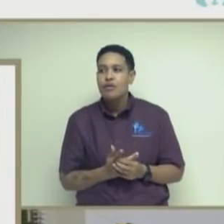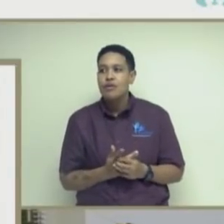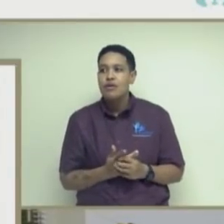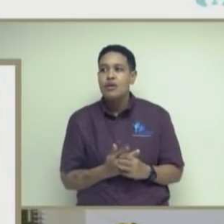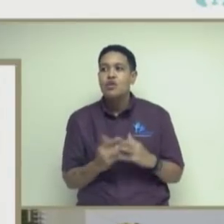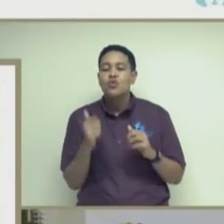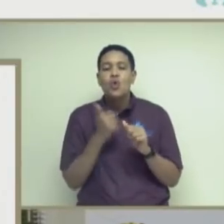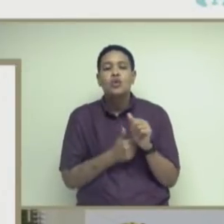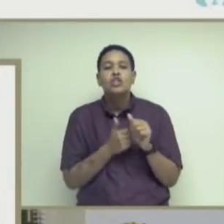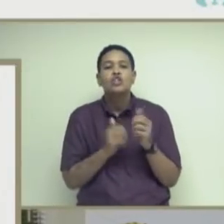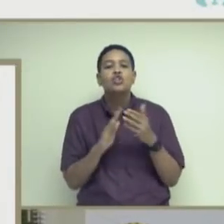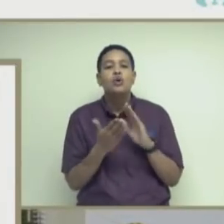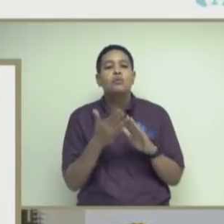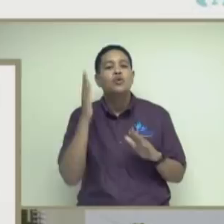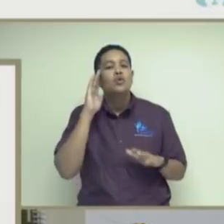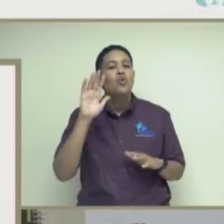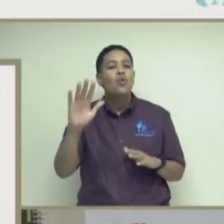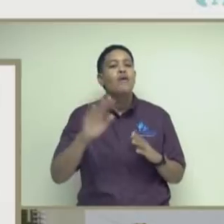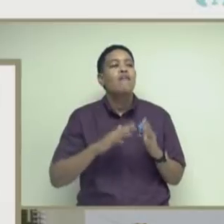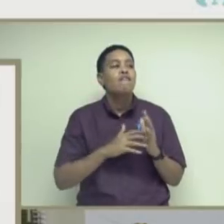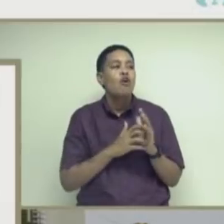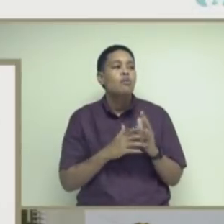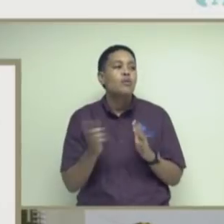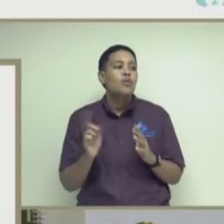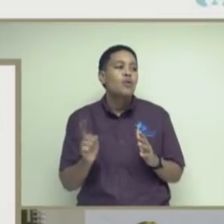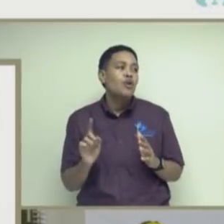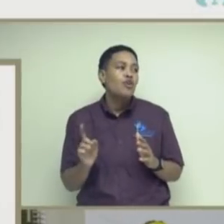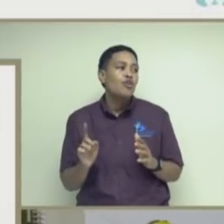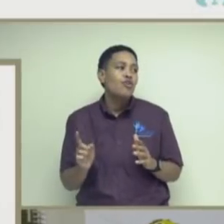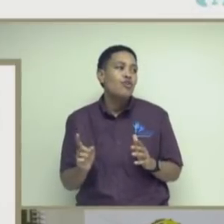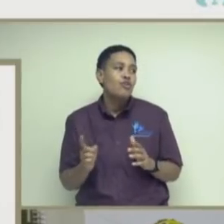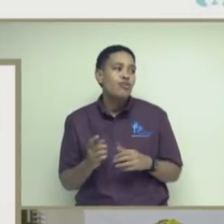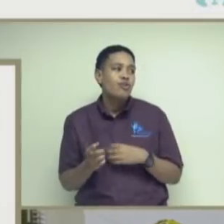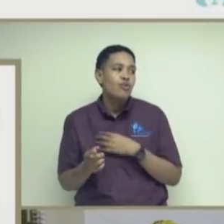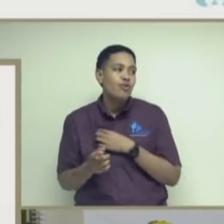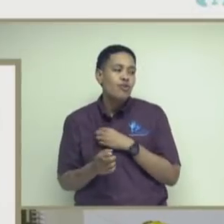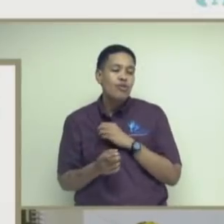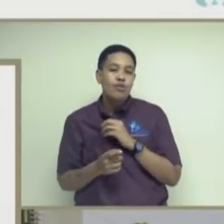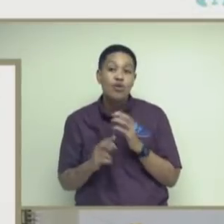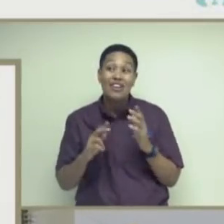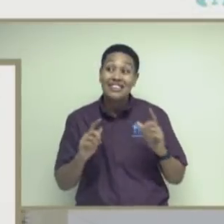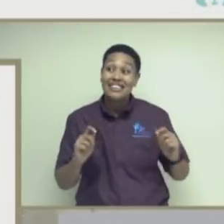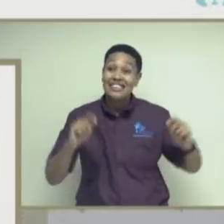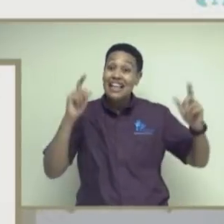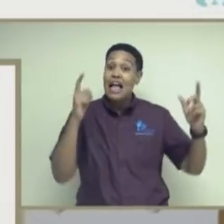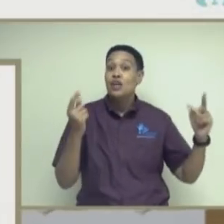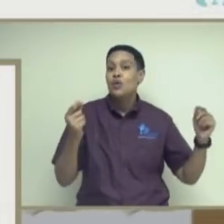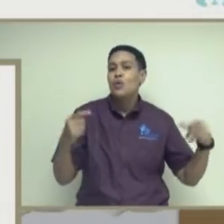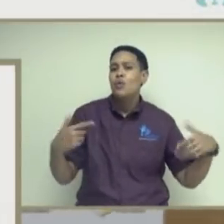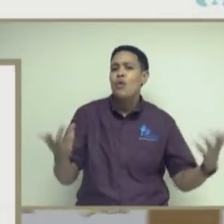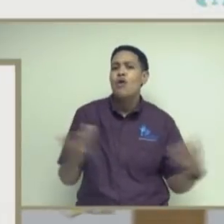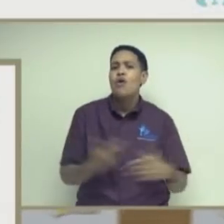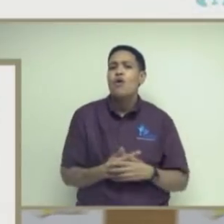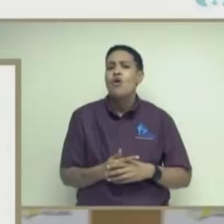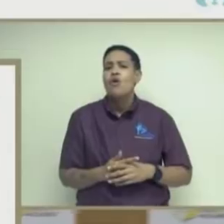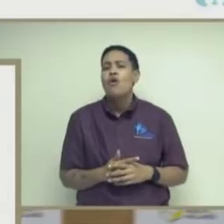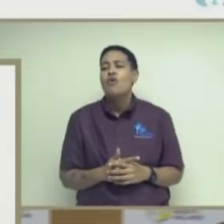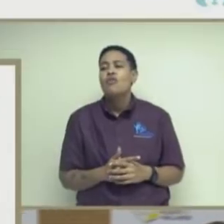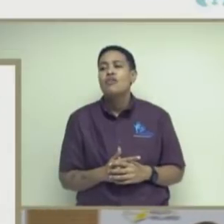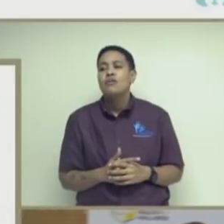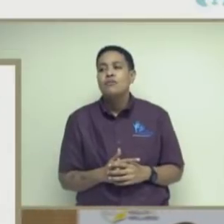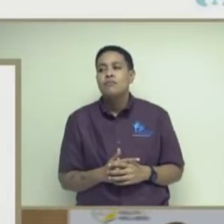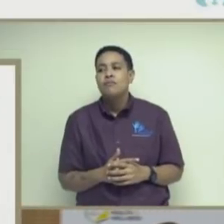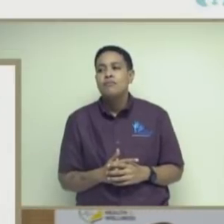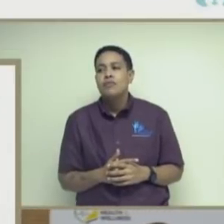their vulnerabilities as well as. So what this slide does is to move now